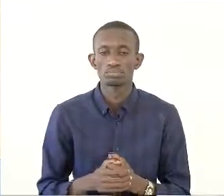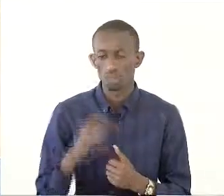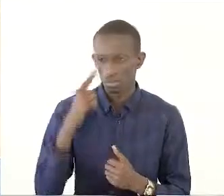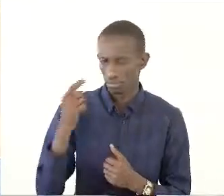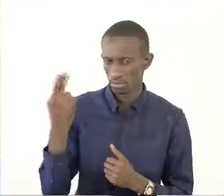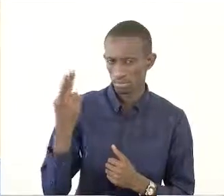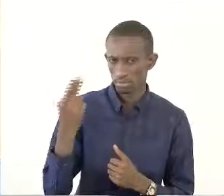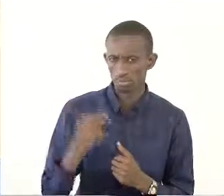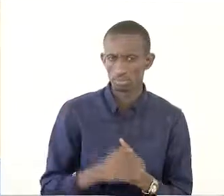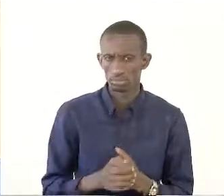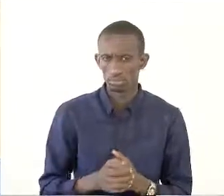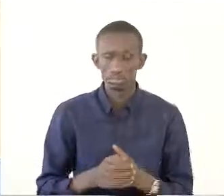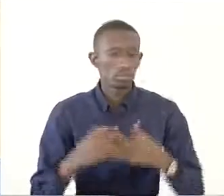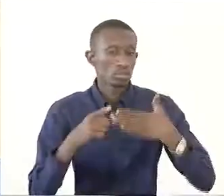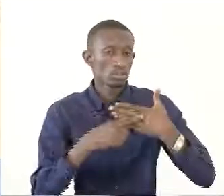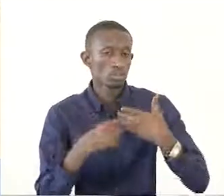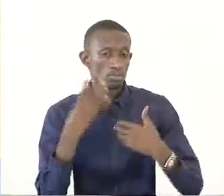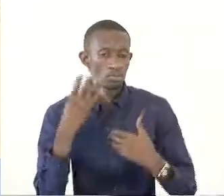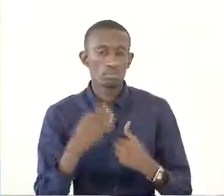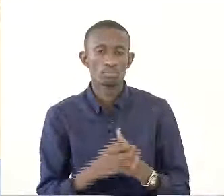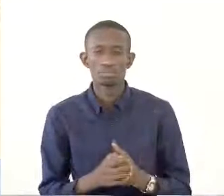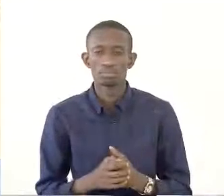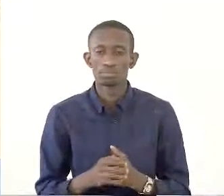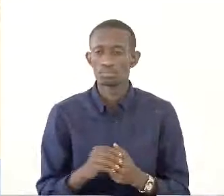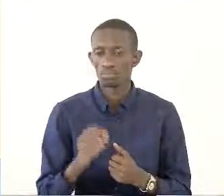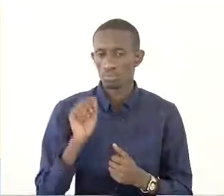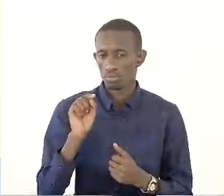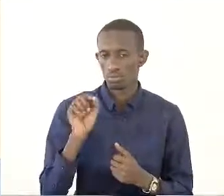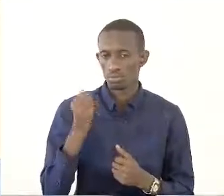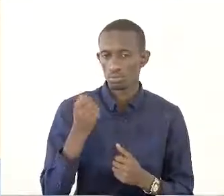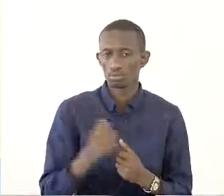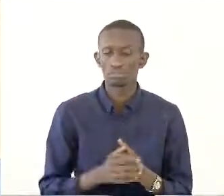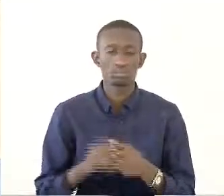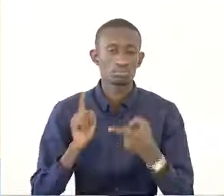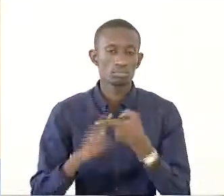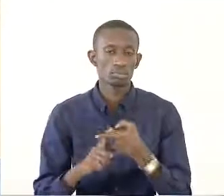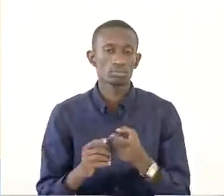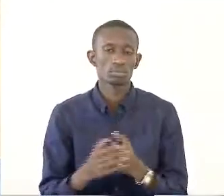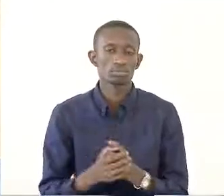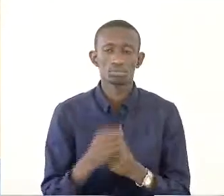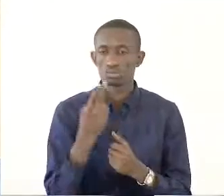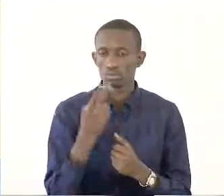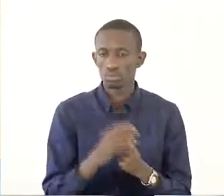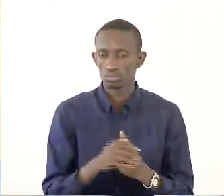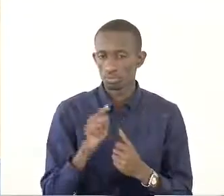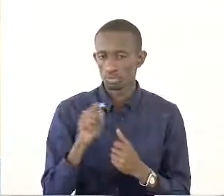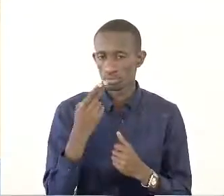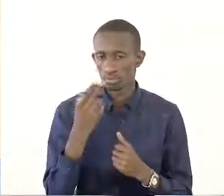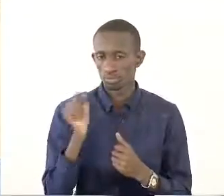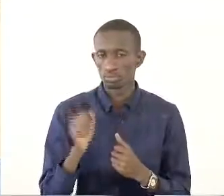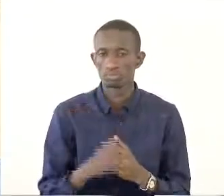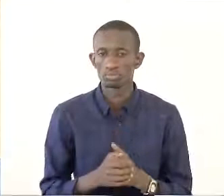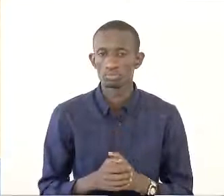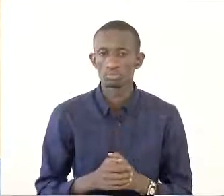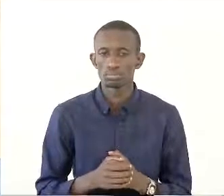2 minus 4.5 plus 2.25, and